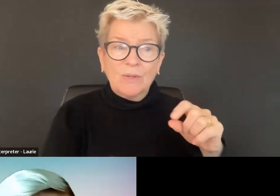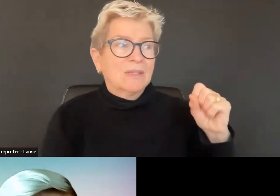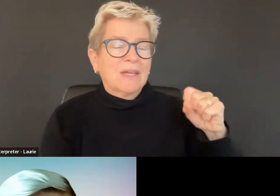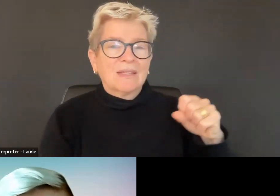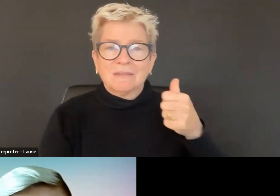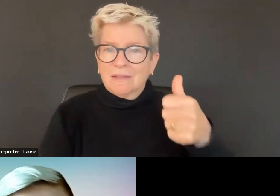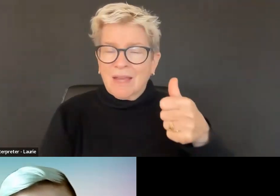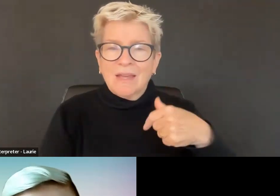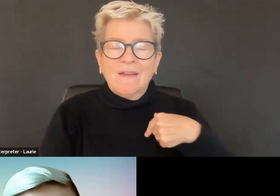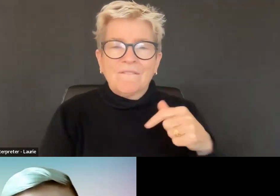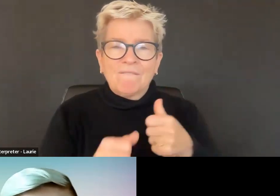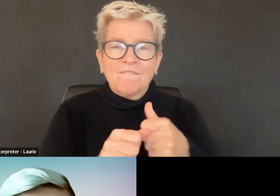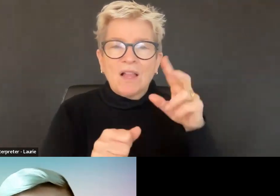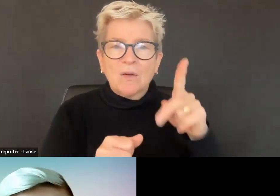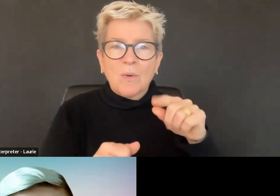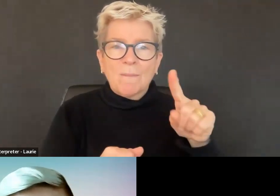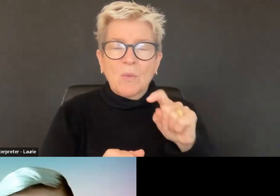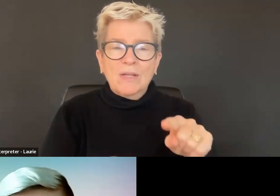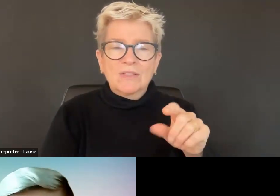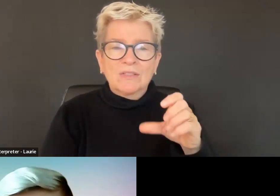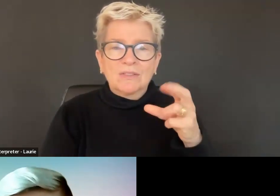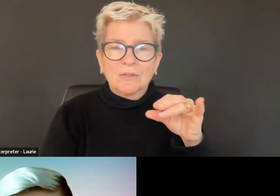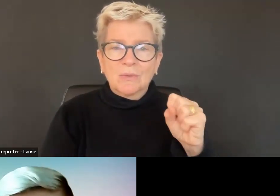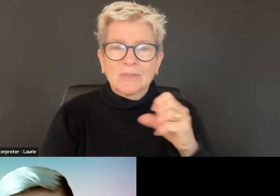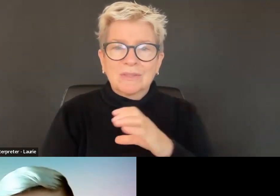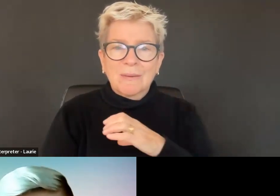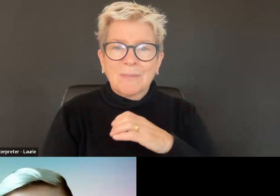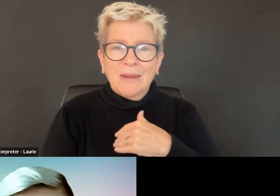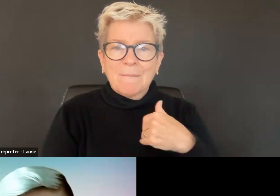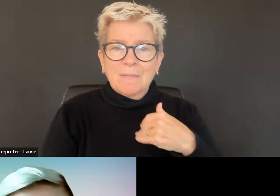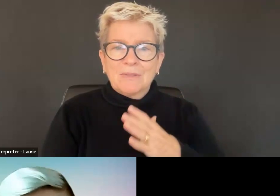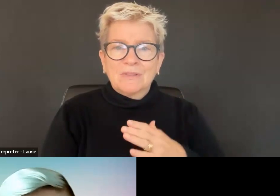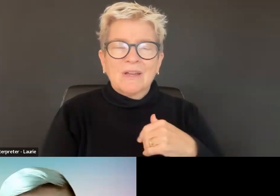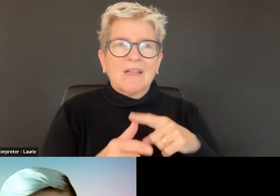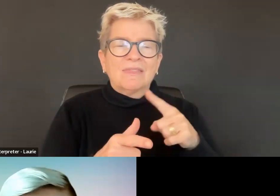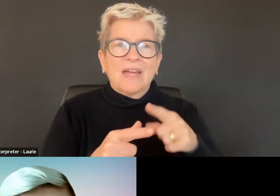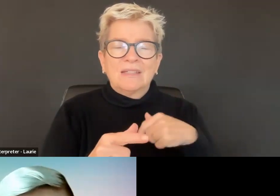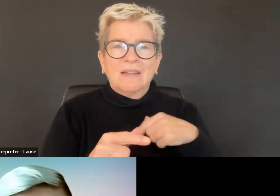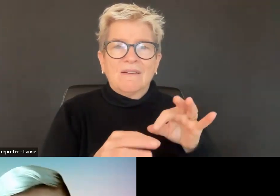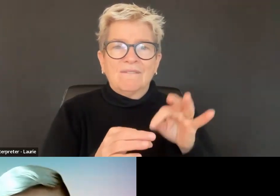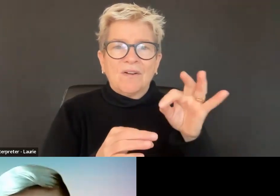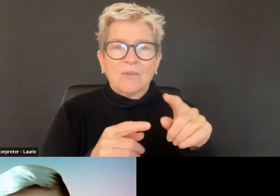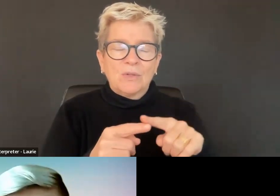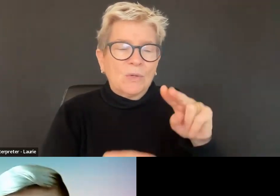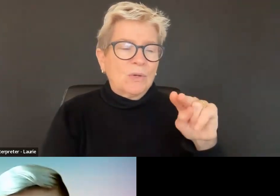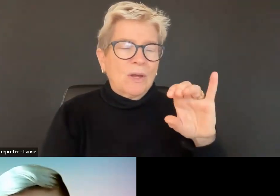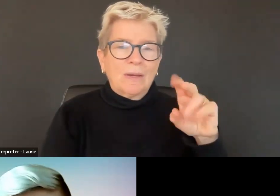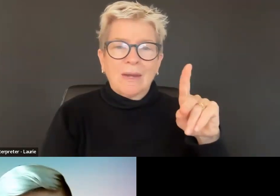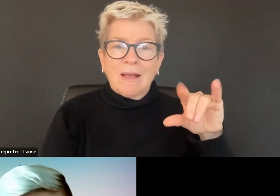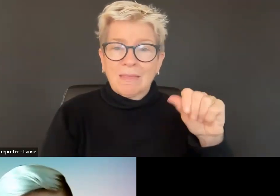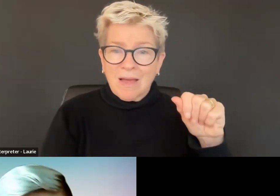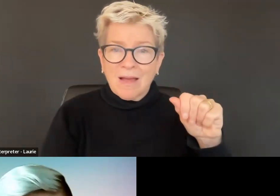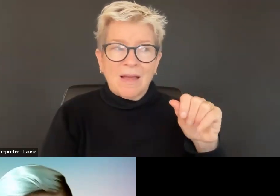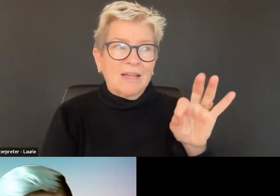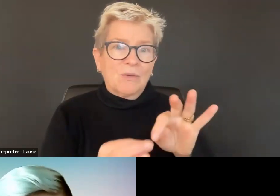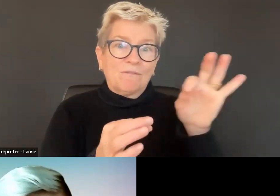follow-up questions that you'd like to ask or you think of later, please send them along to Nicola, and we'll get those to Elena. And thanks